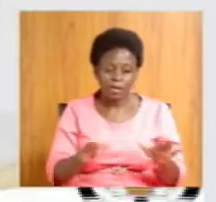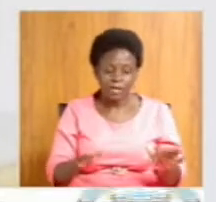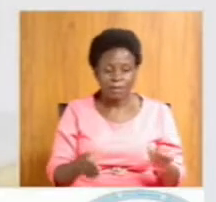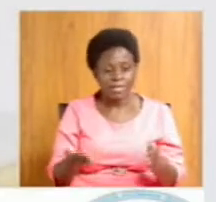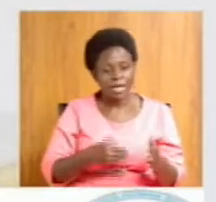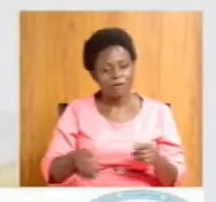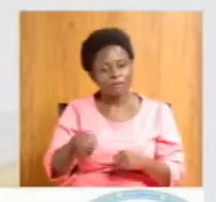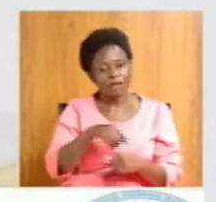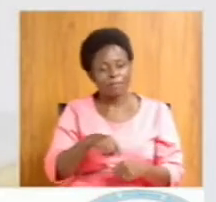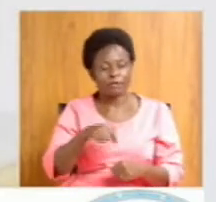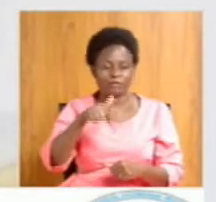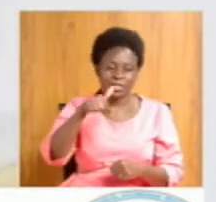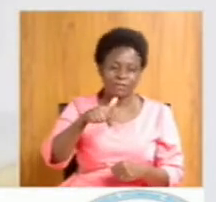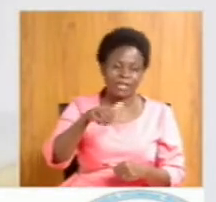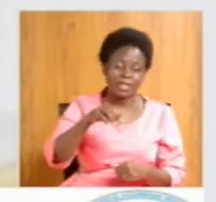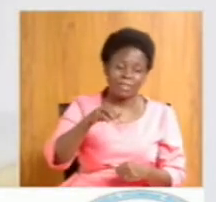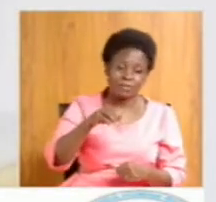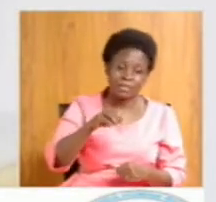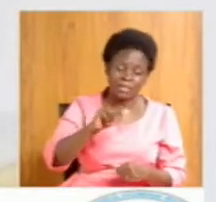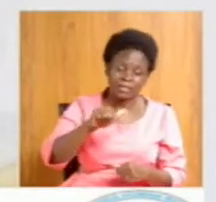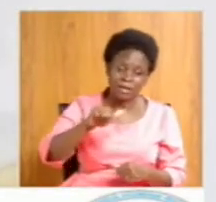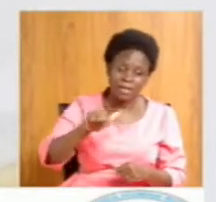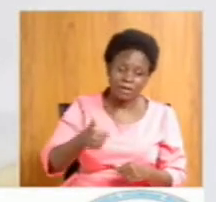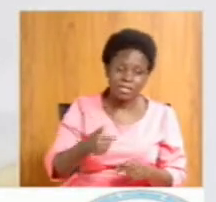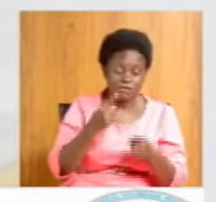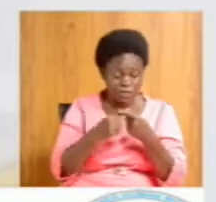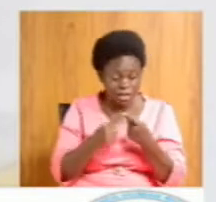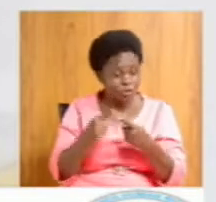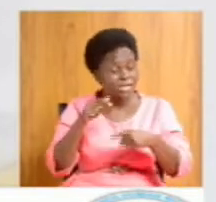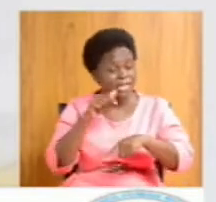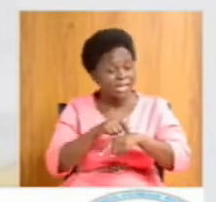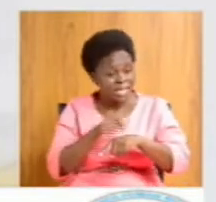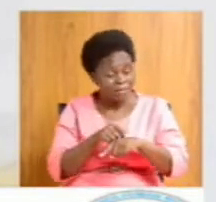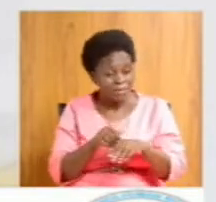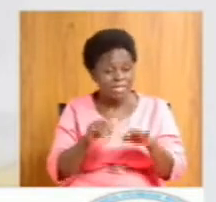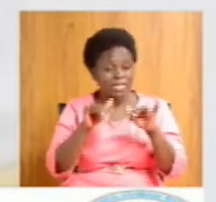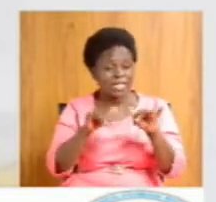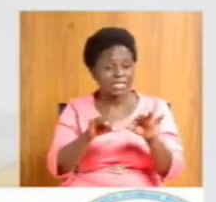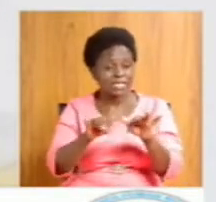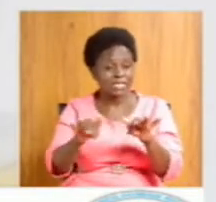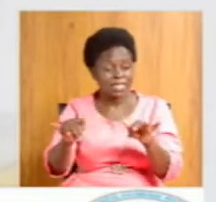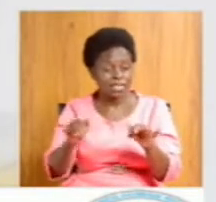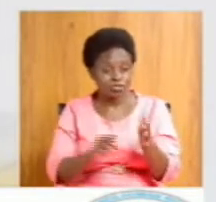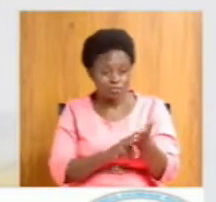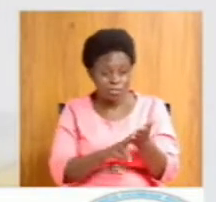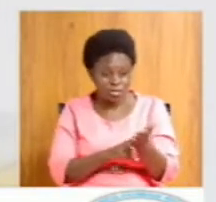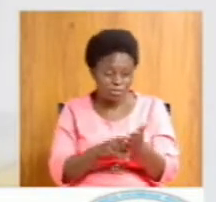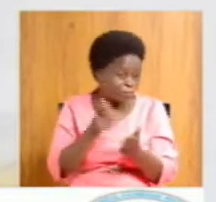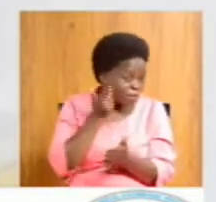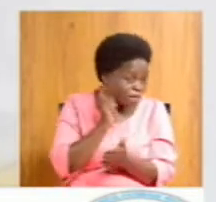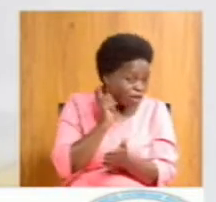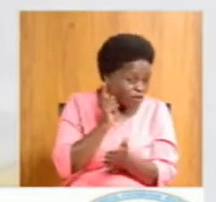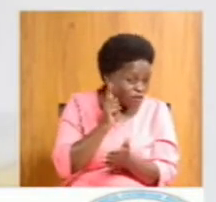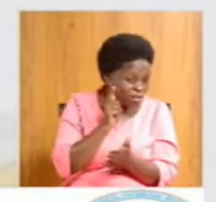,000 milliampire. So when you're calculating the time in which it can take to be used, that's for phones,